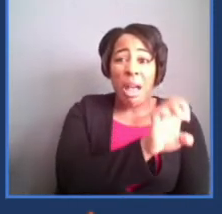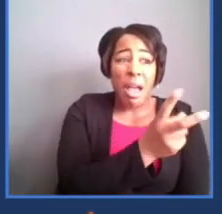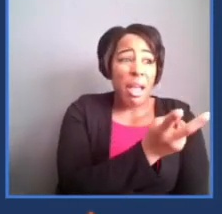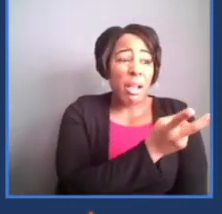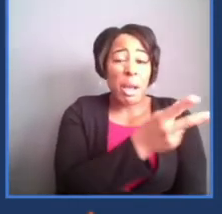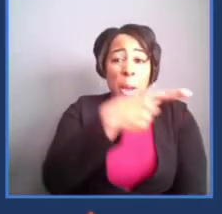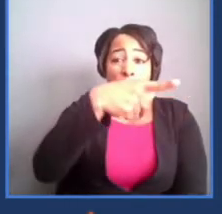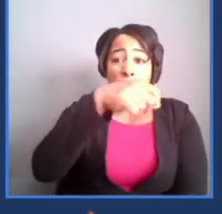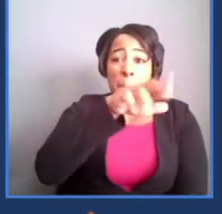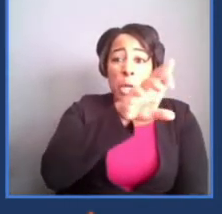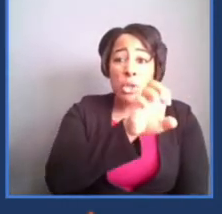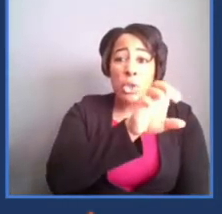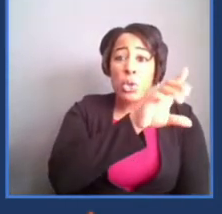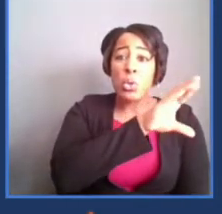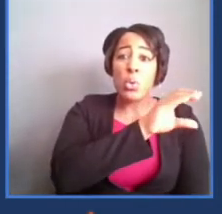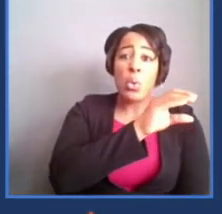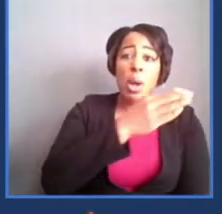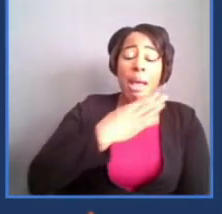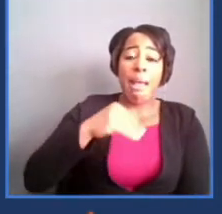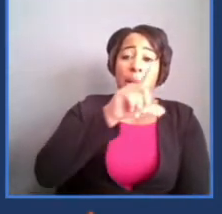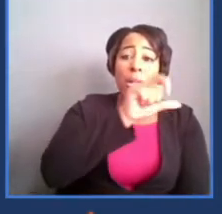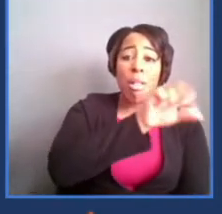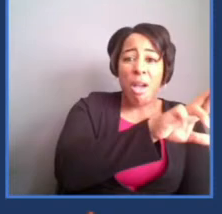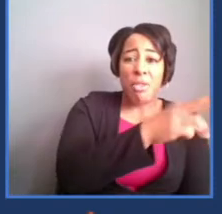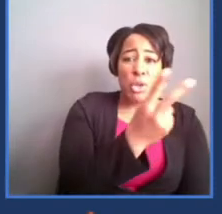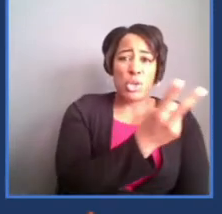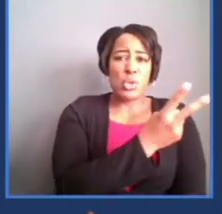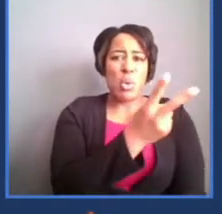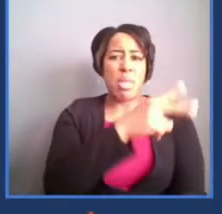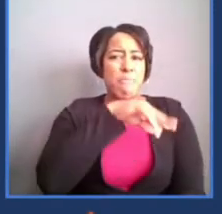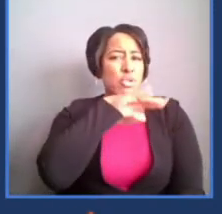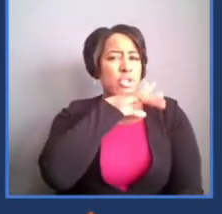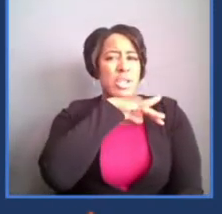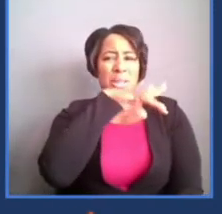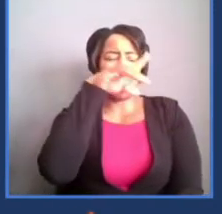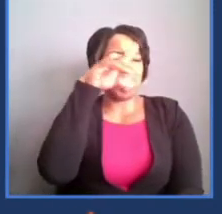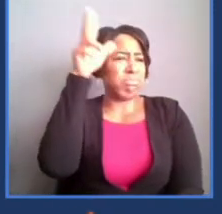of corruption in American politics.